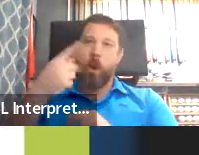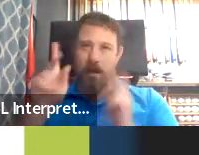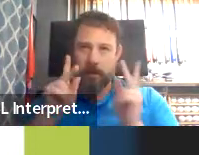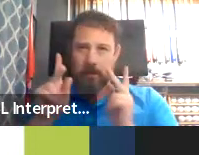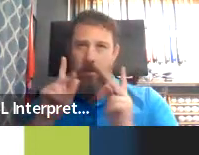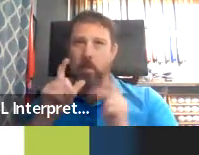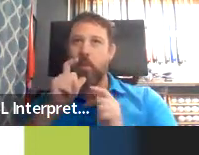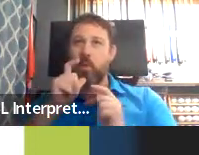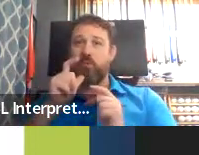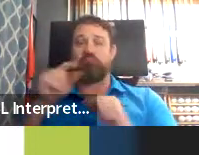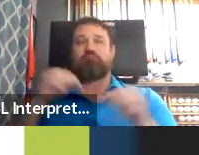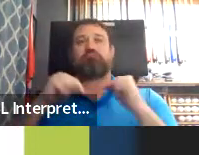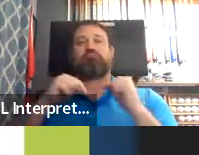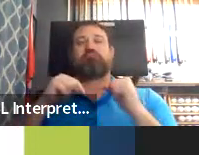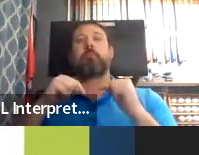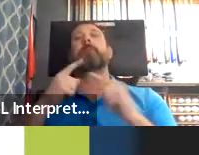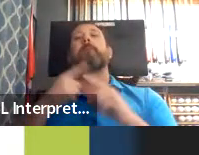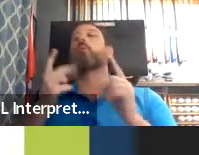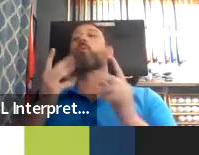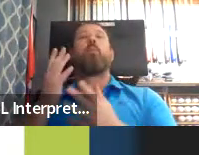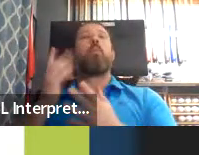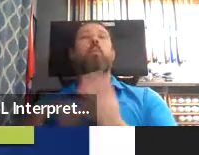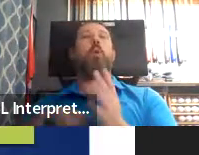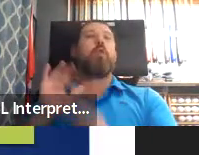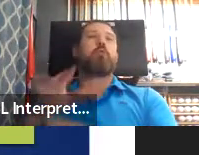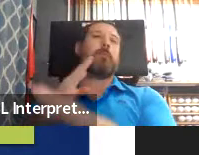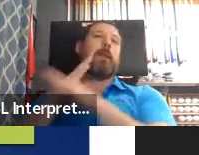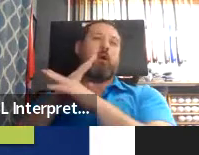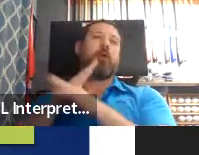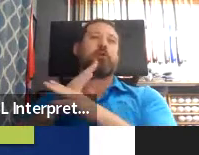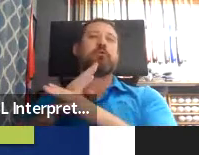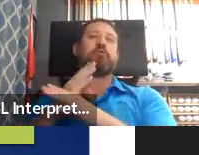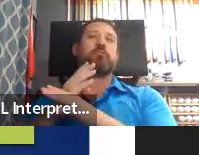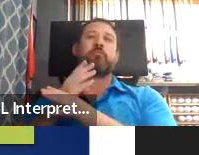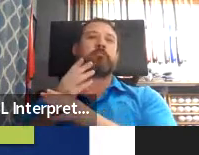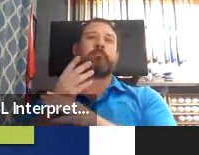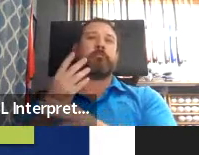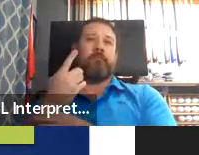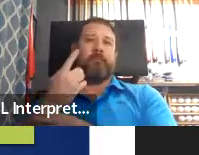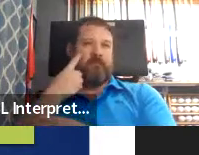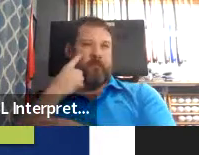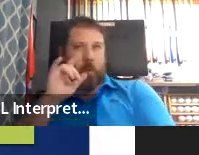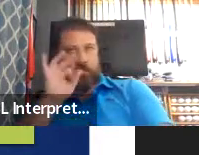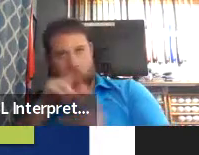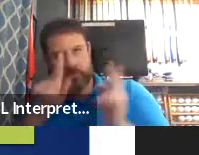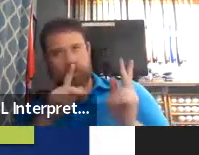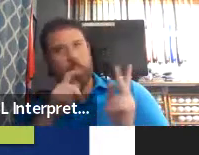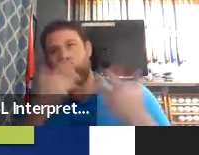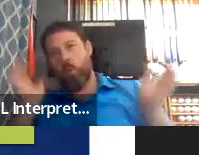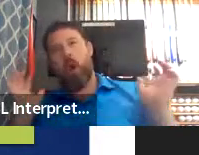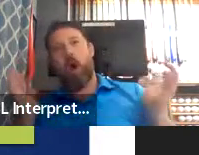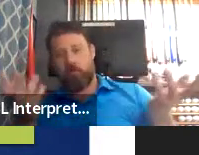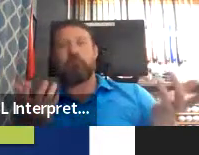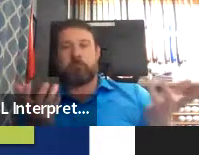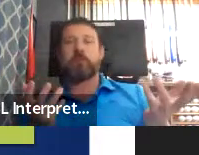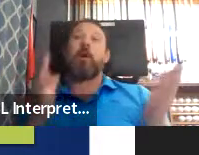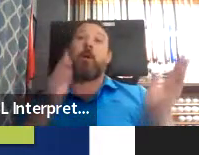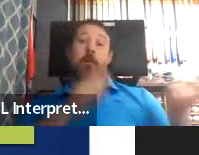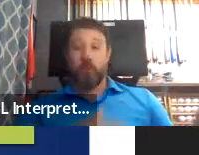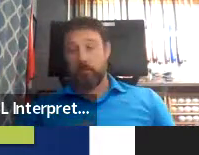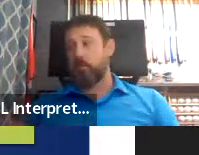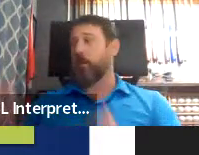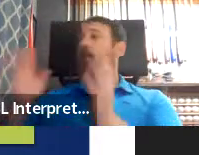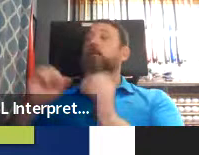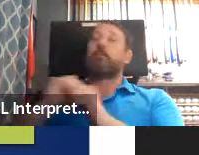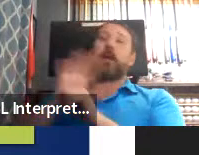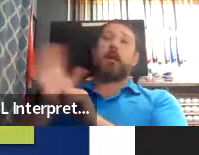vaccine hesitant, but what are the barriers to people getting vaccinated? So I want to move quickly to the pandemic, which is why I'm